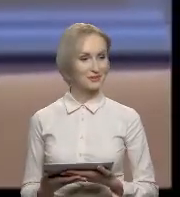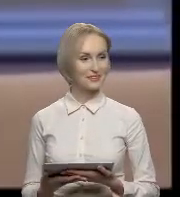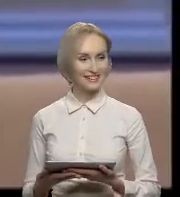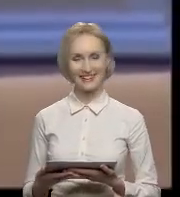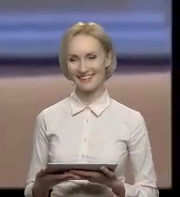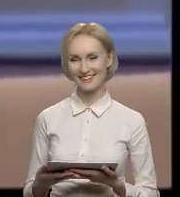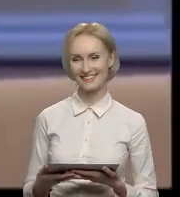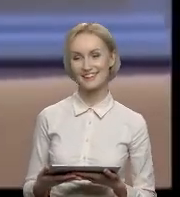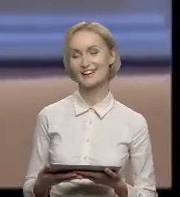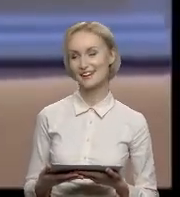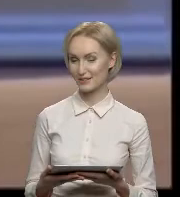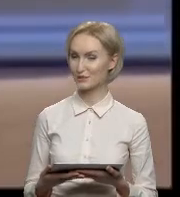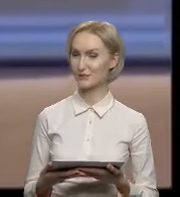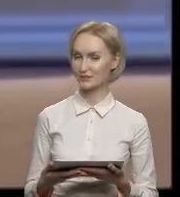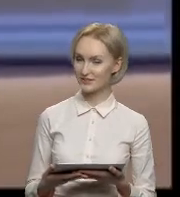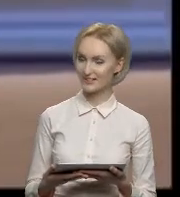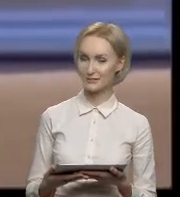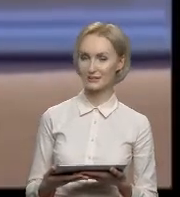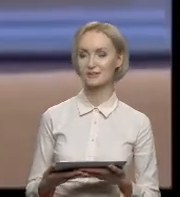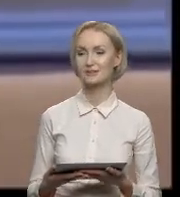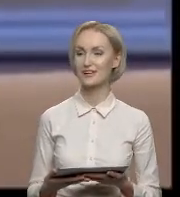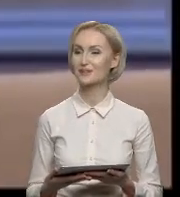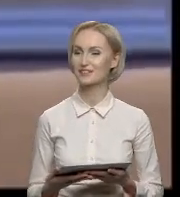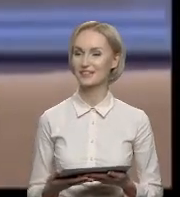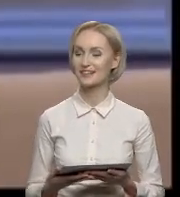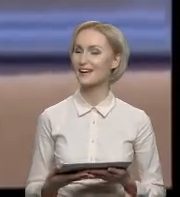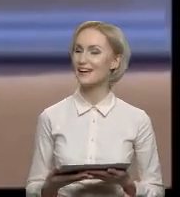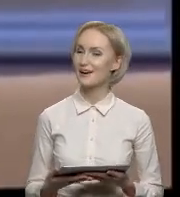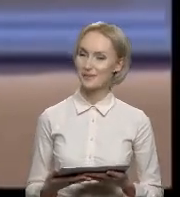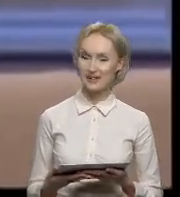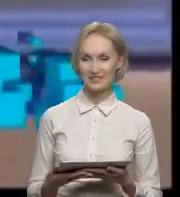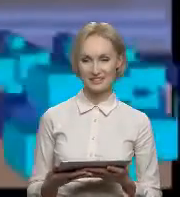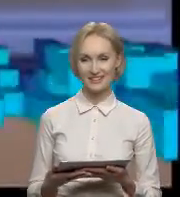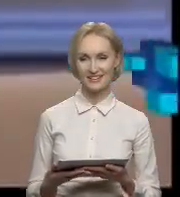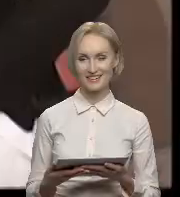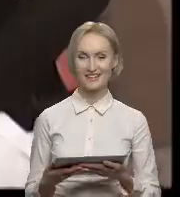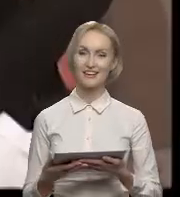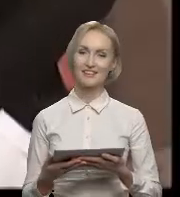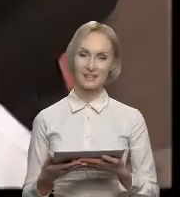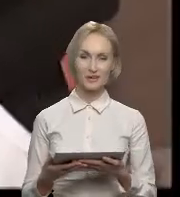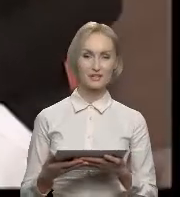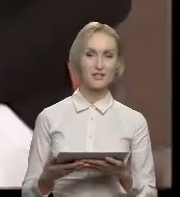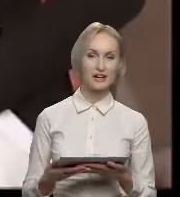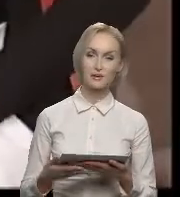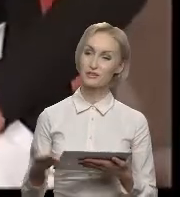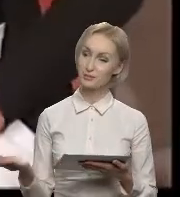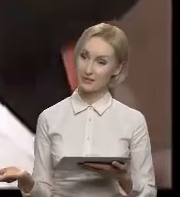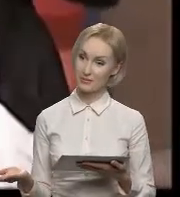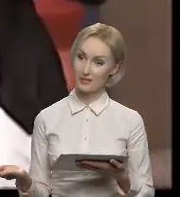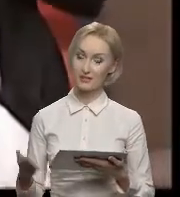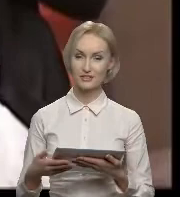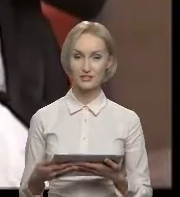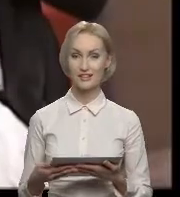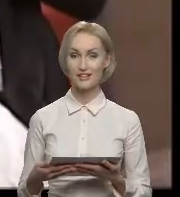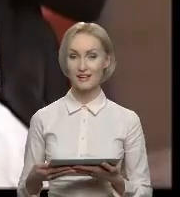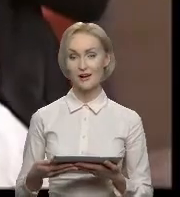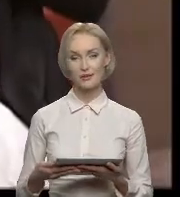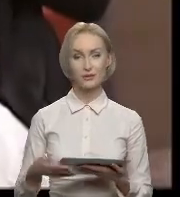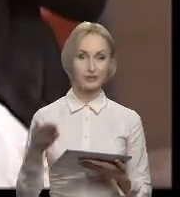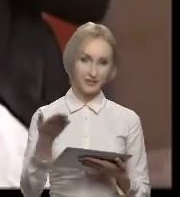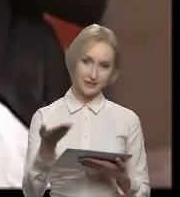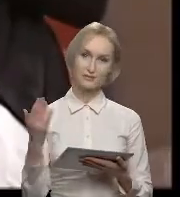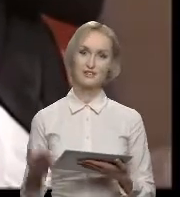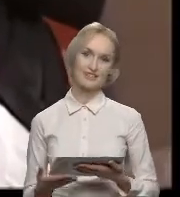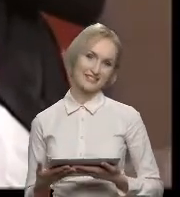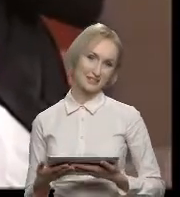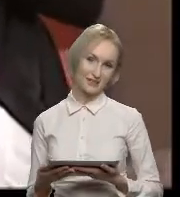Devin since sixth grade. You want to protect him? That's my thing as a best friend. He needs to know the truth. I tell him. You're supposed to tell him, whether you want to hear it or not. I